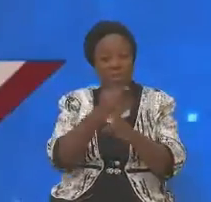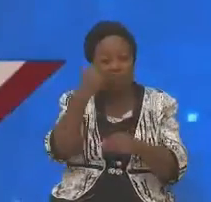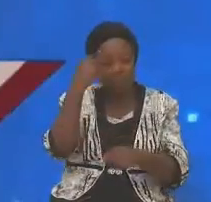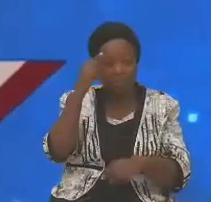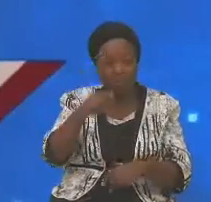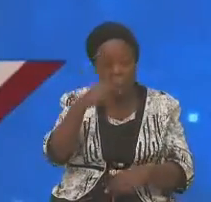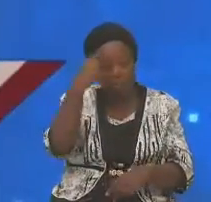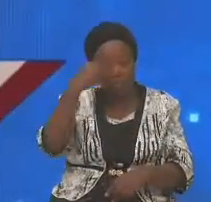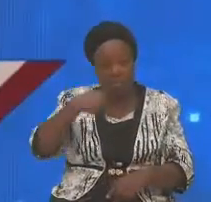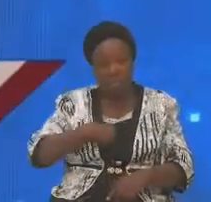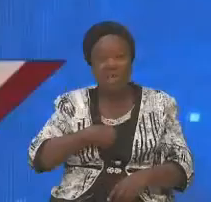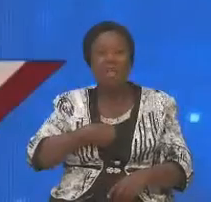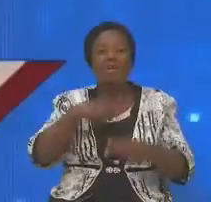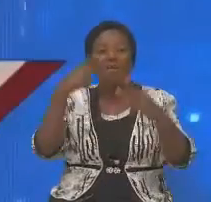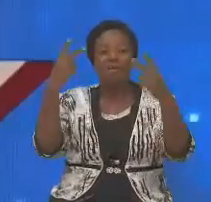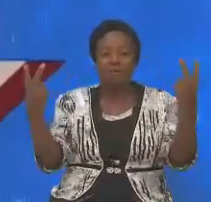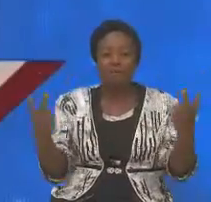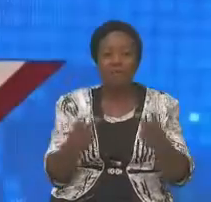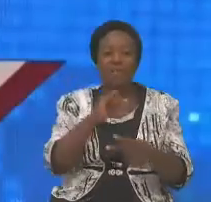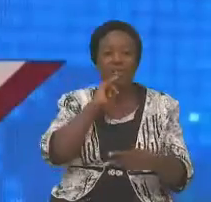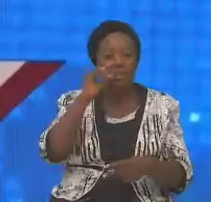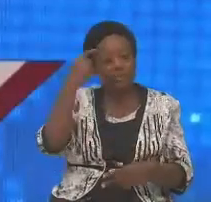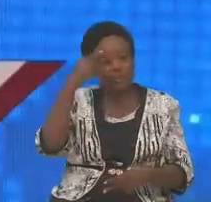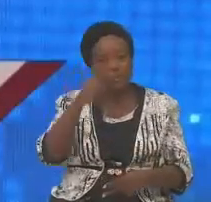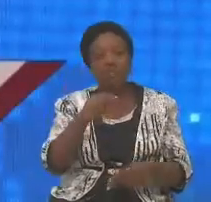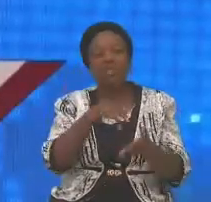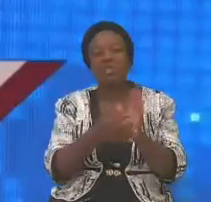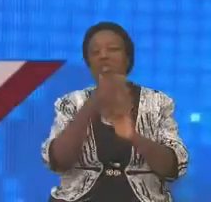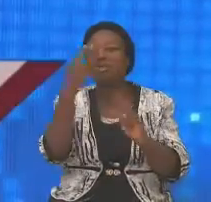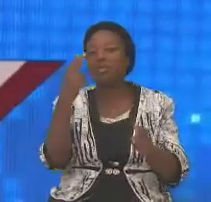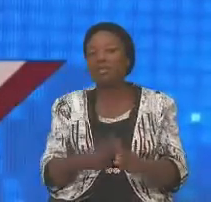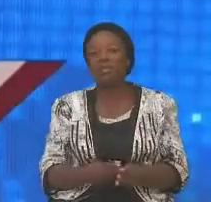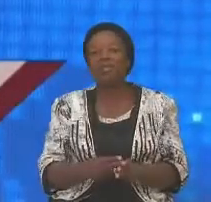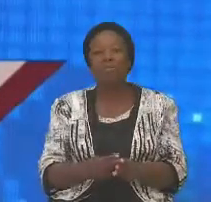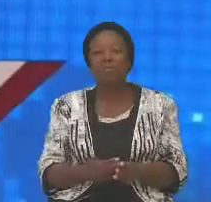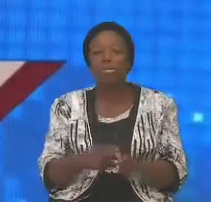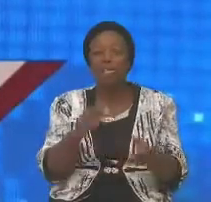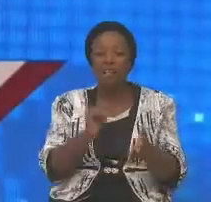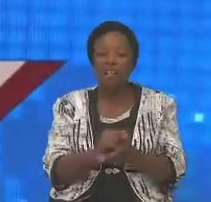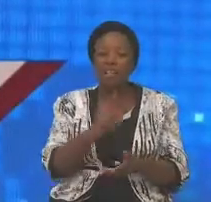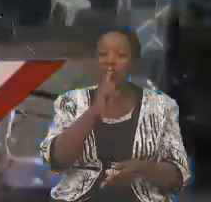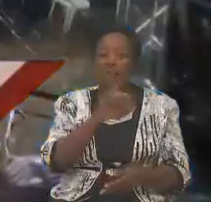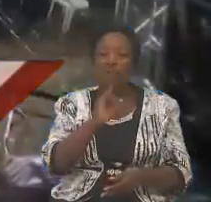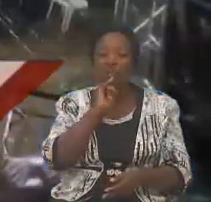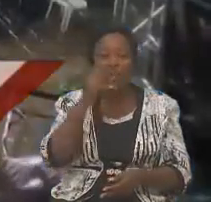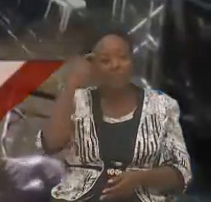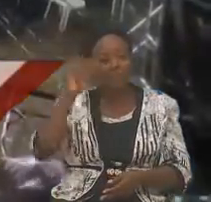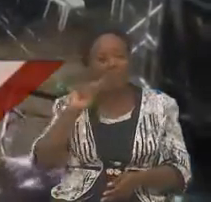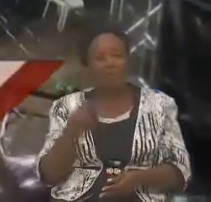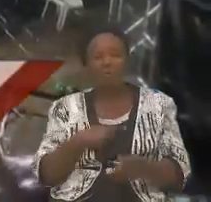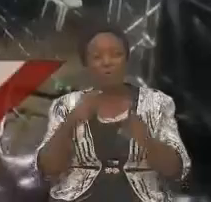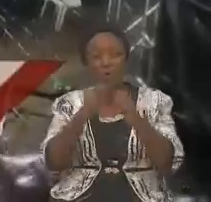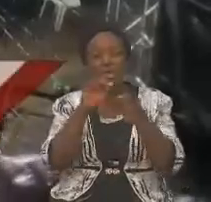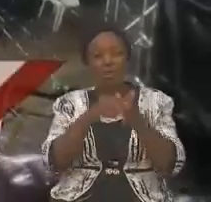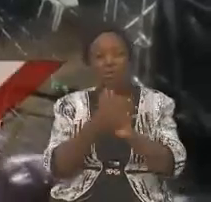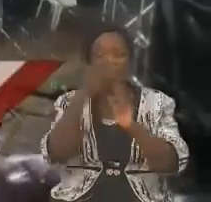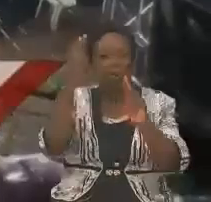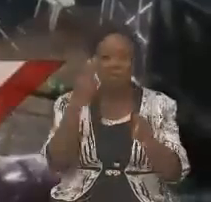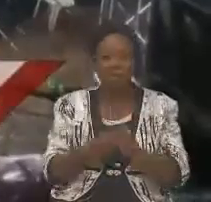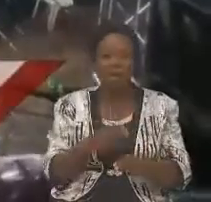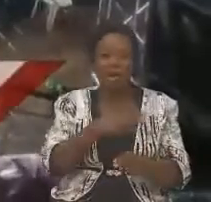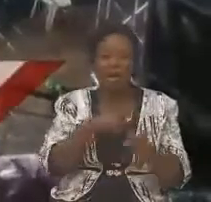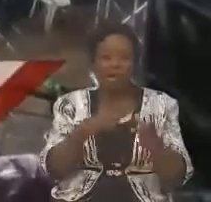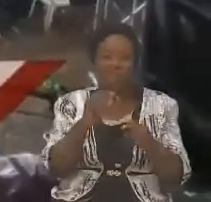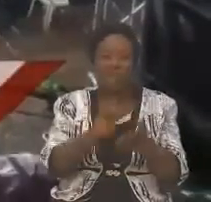your behalf. Victory is for you. We have the assurance of healing for you in Jesus' name. That's why